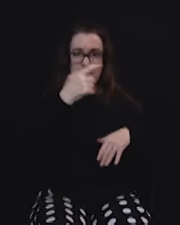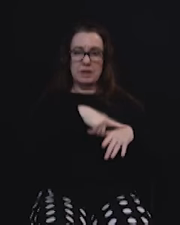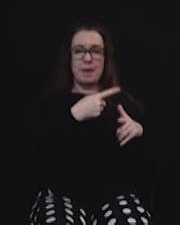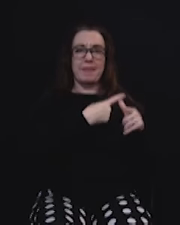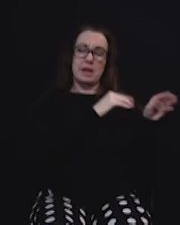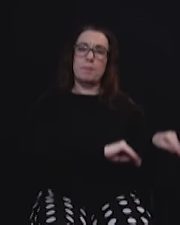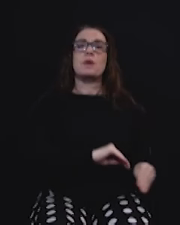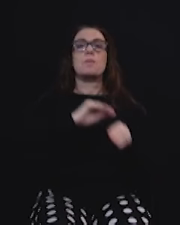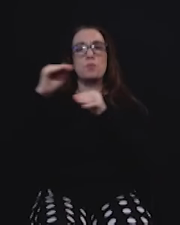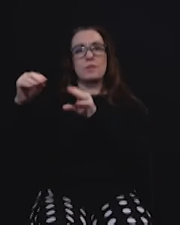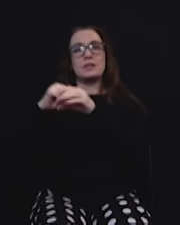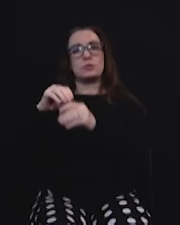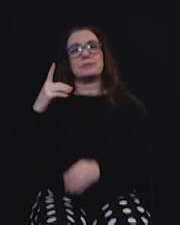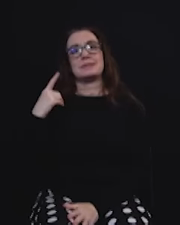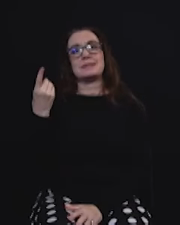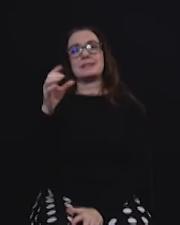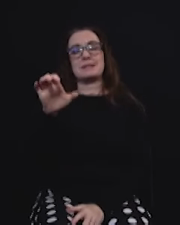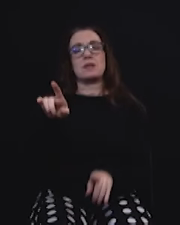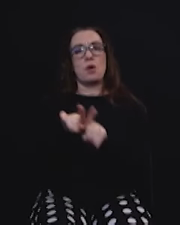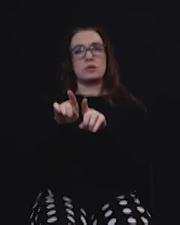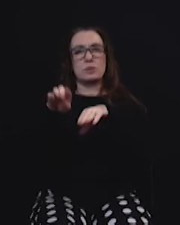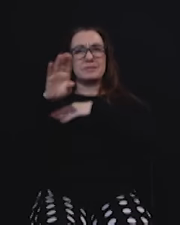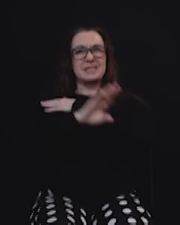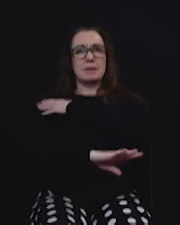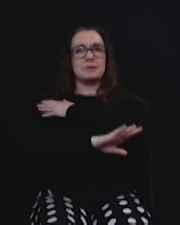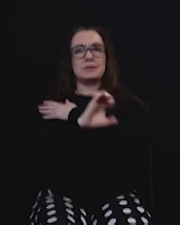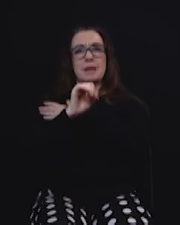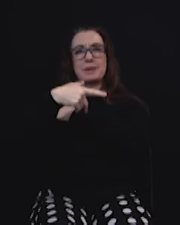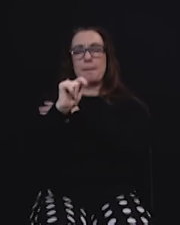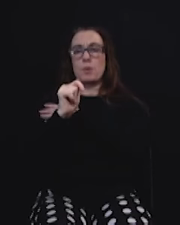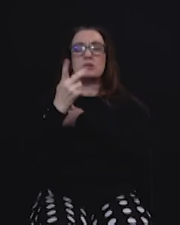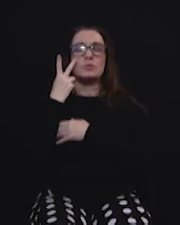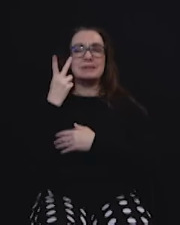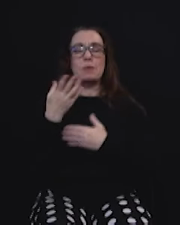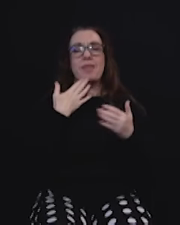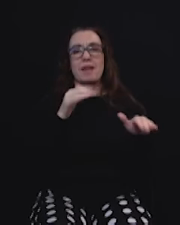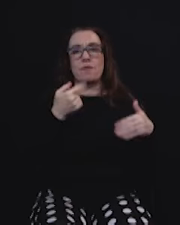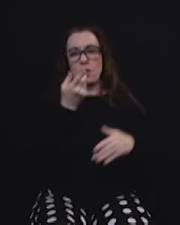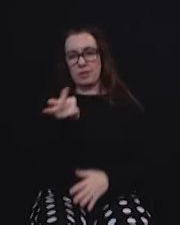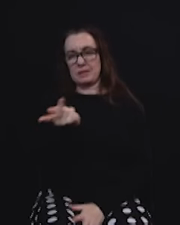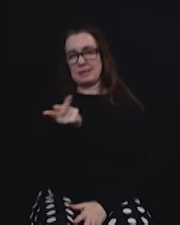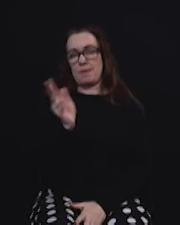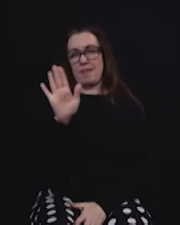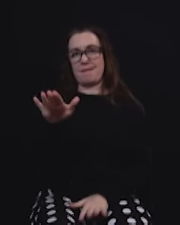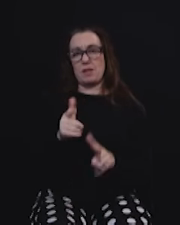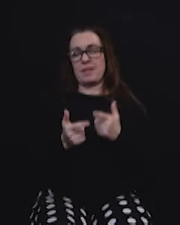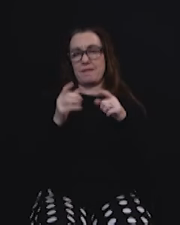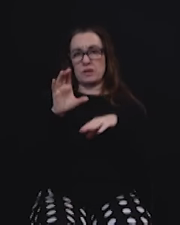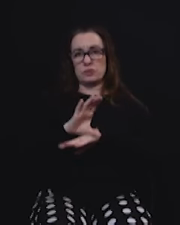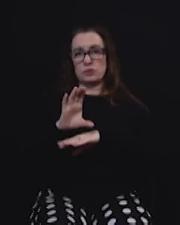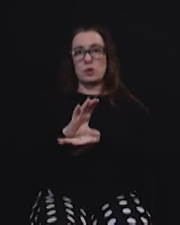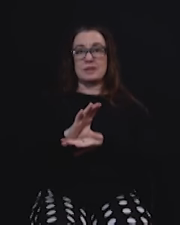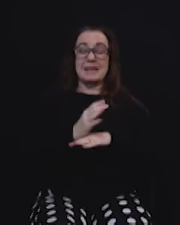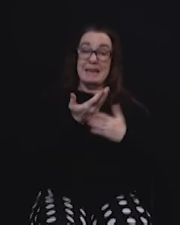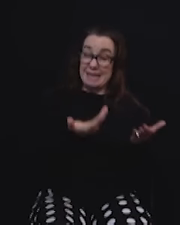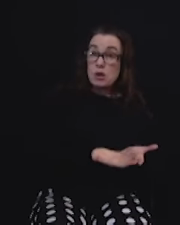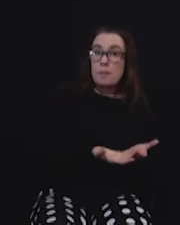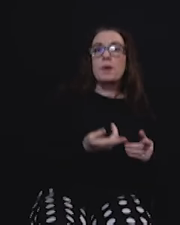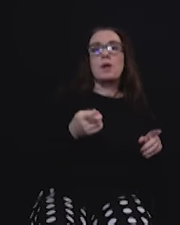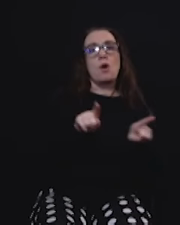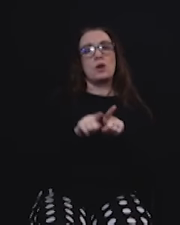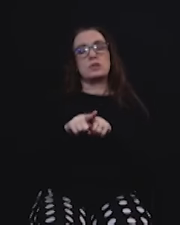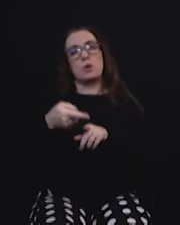joining her out in D.C. in September. But so we're thankful again for who they are and the life of the church, not just Christ Church, but God's purposes